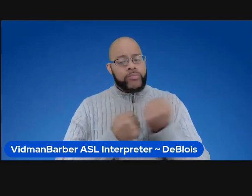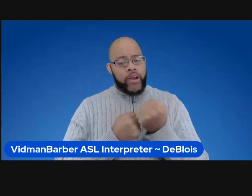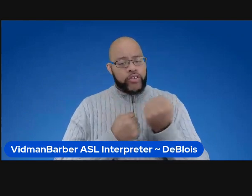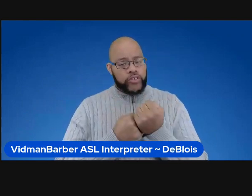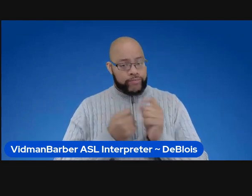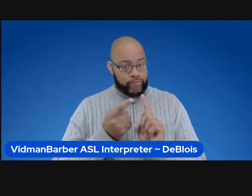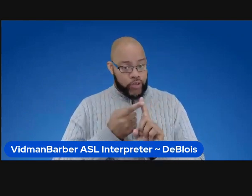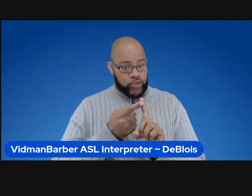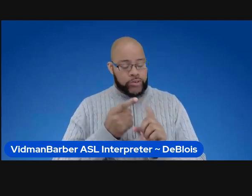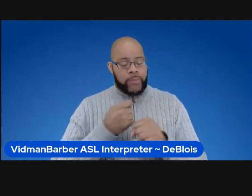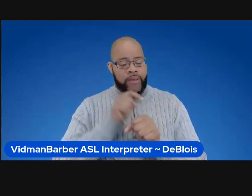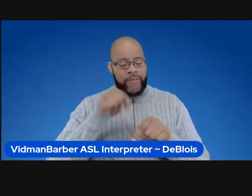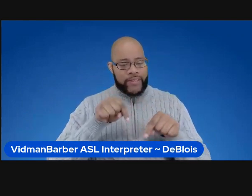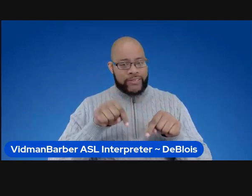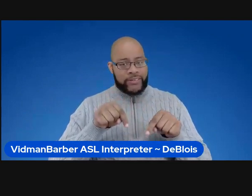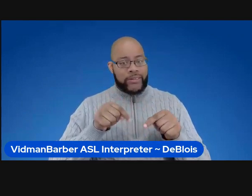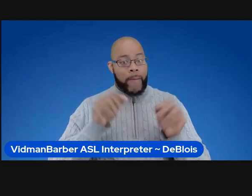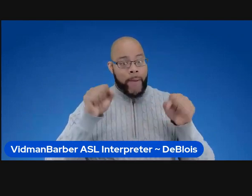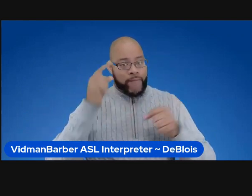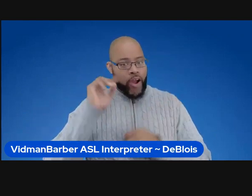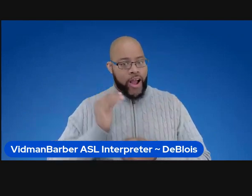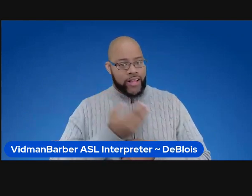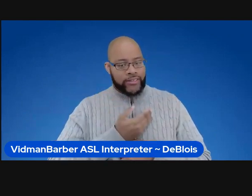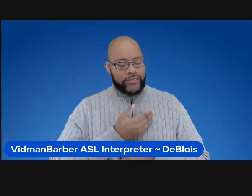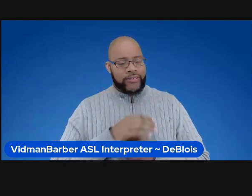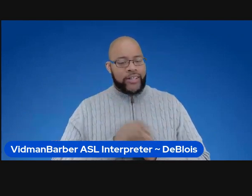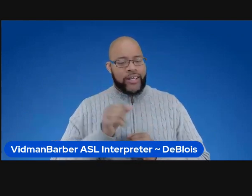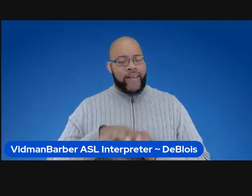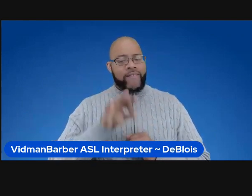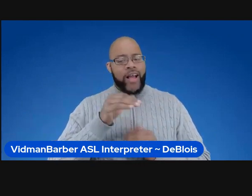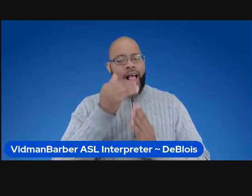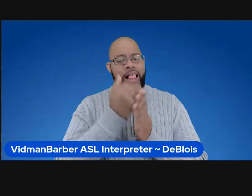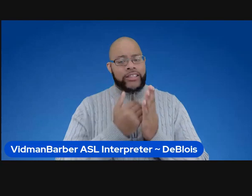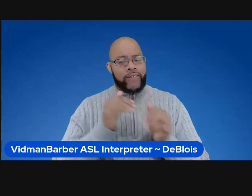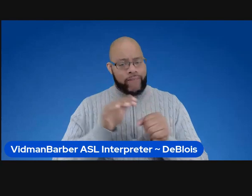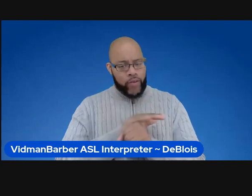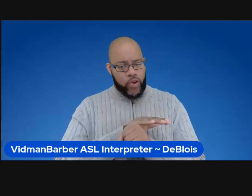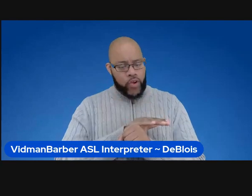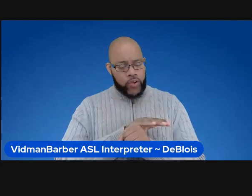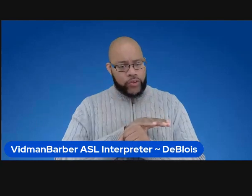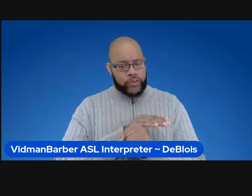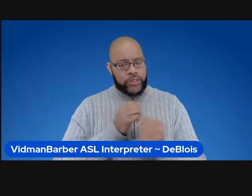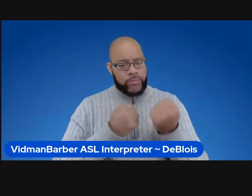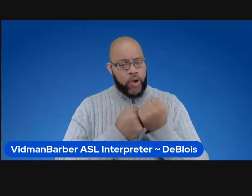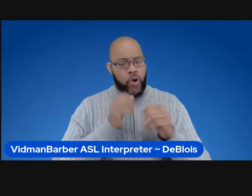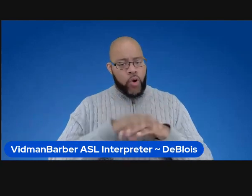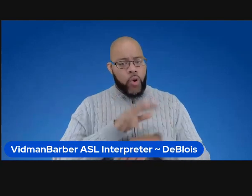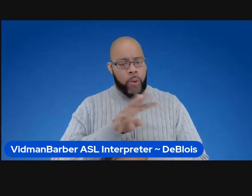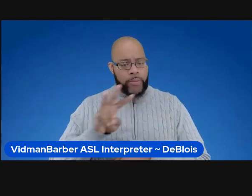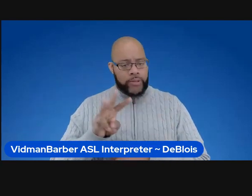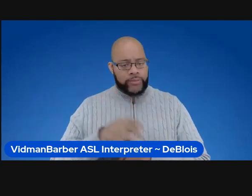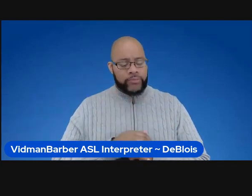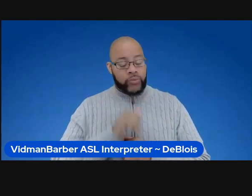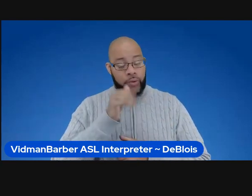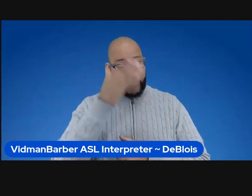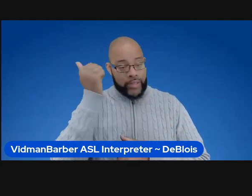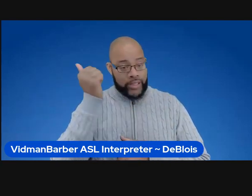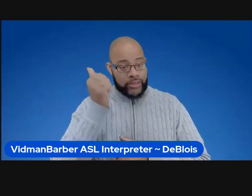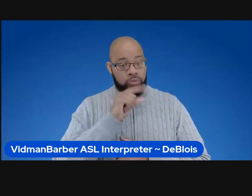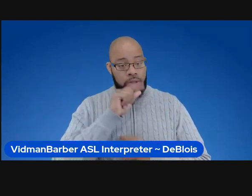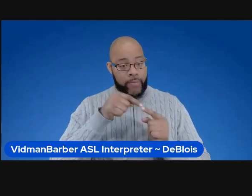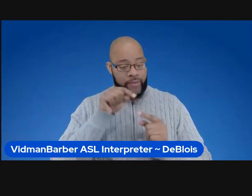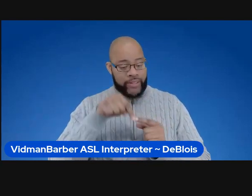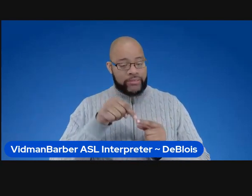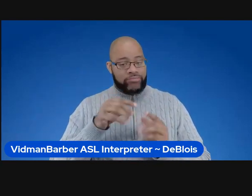made this week possible for us. And you can find the full list of our sponsors on our website. Do not forget to tweet about our section